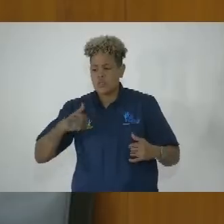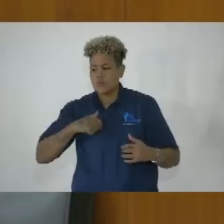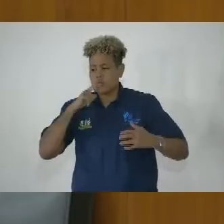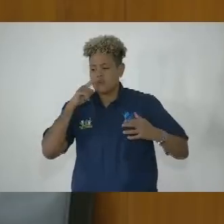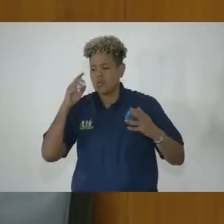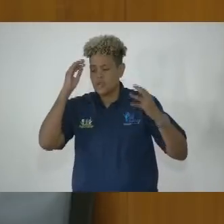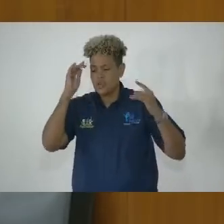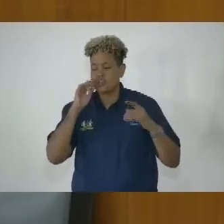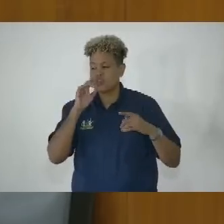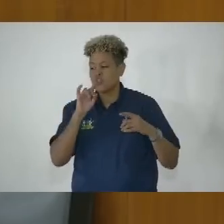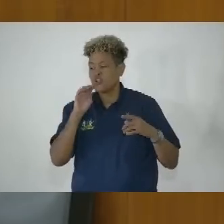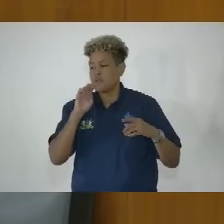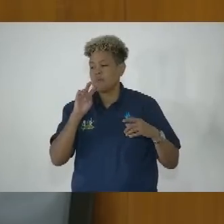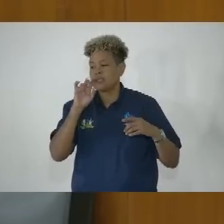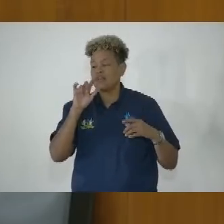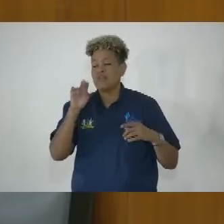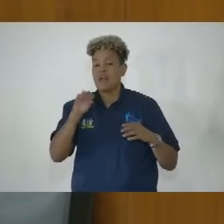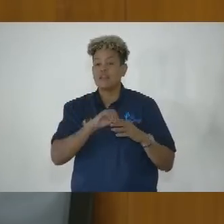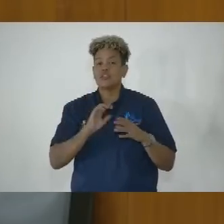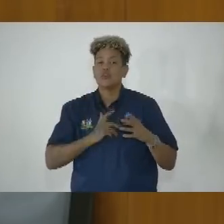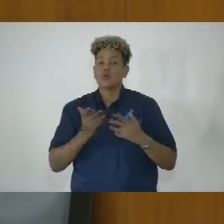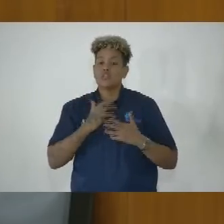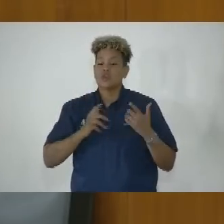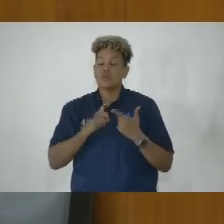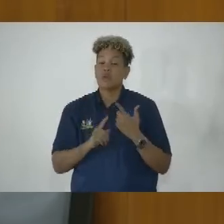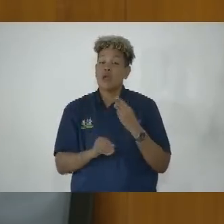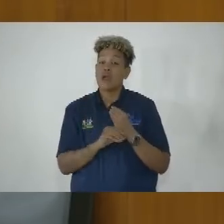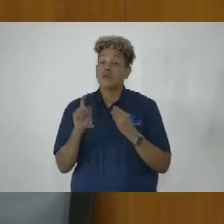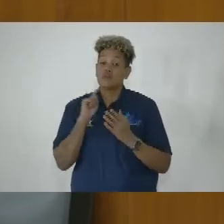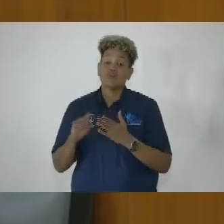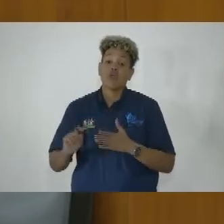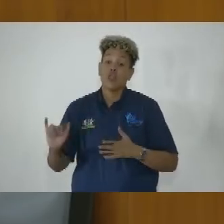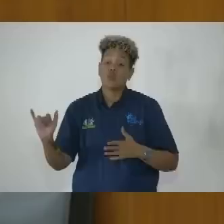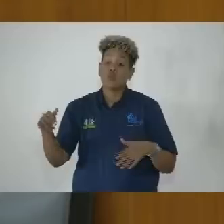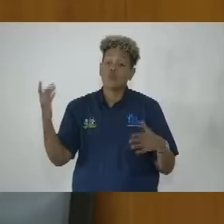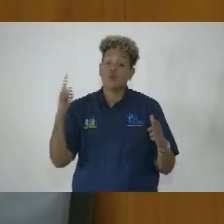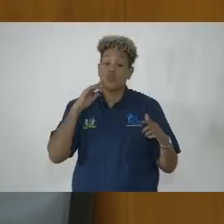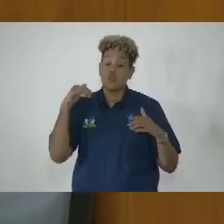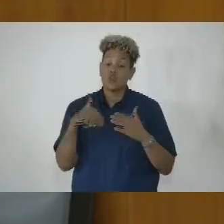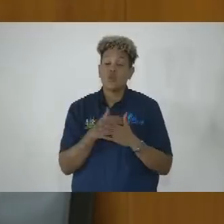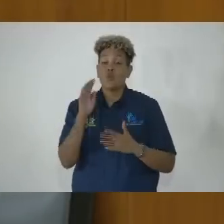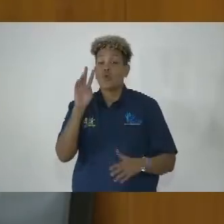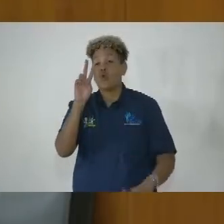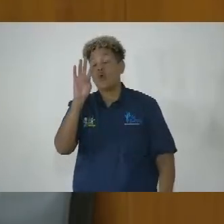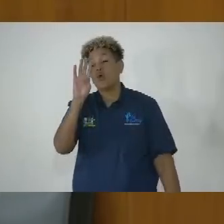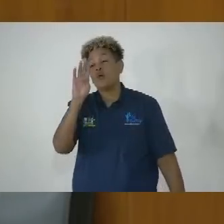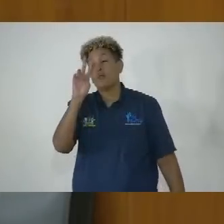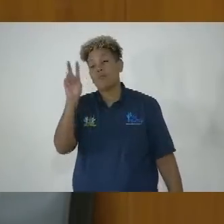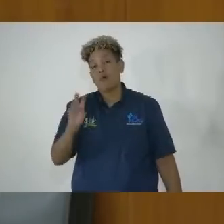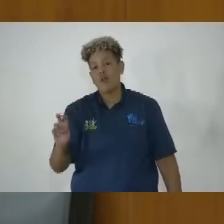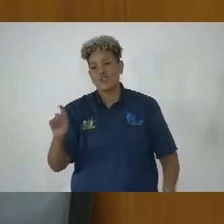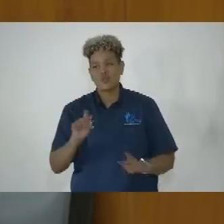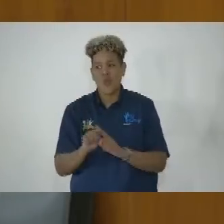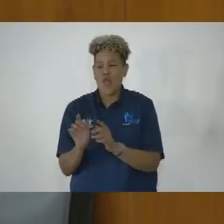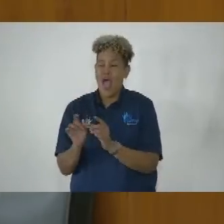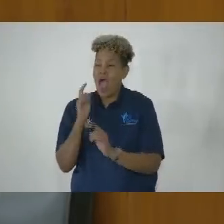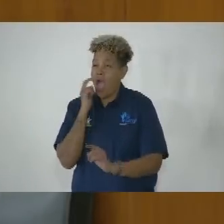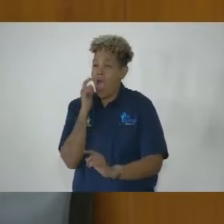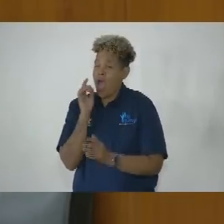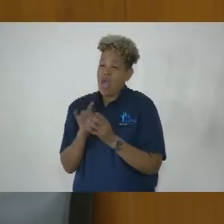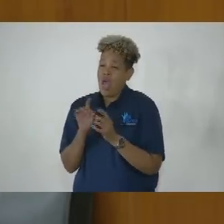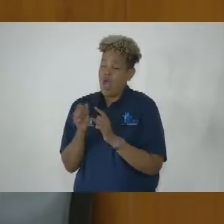consider domestic violence in our society. And recognize, too, the new buzzword around abuse and